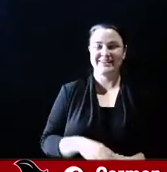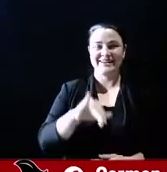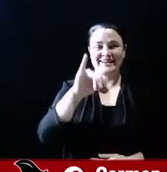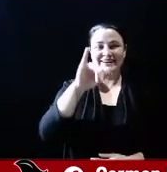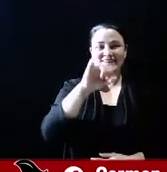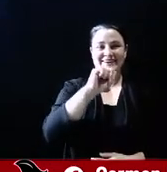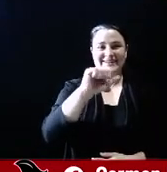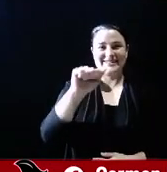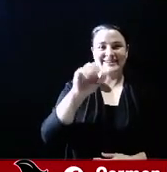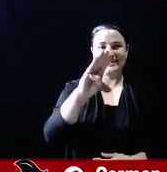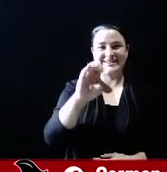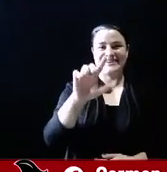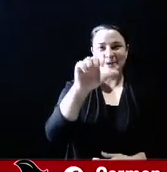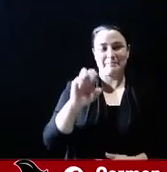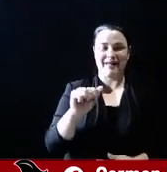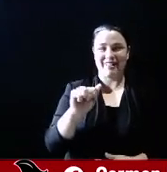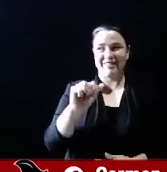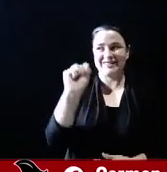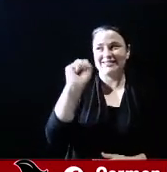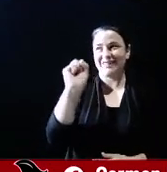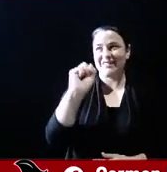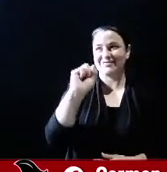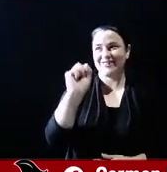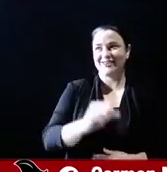Isabel Maria Salazar,